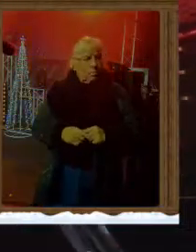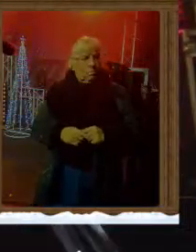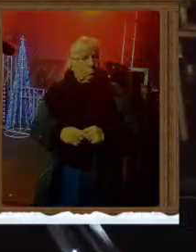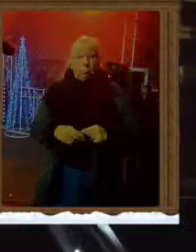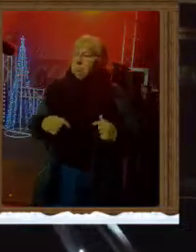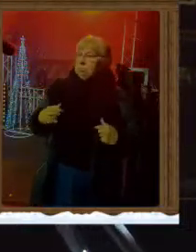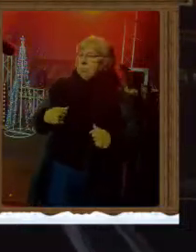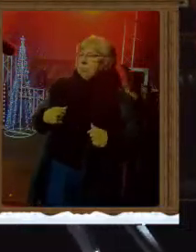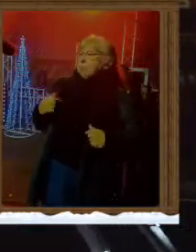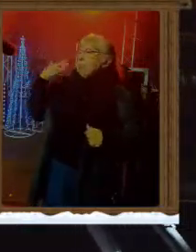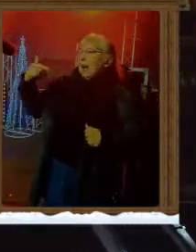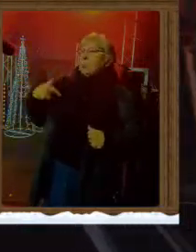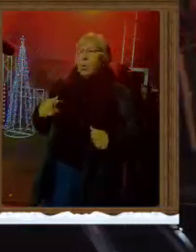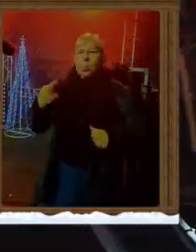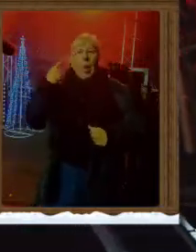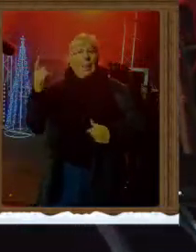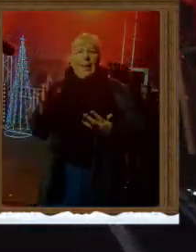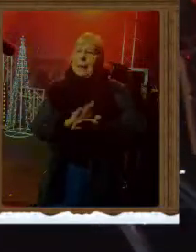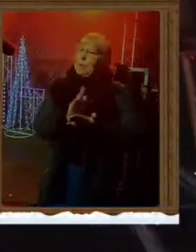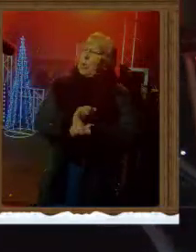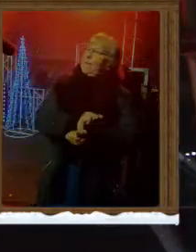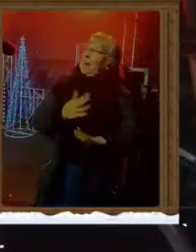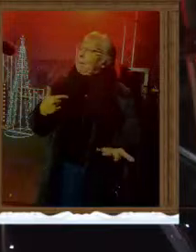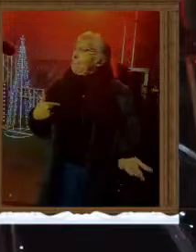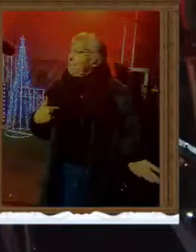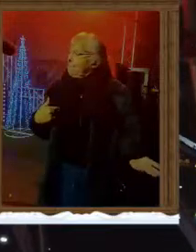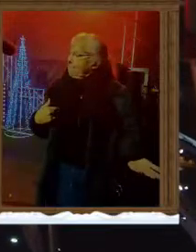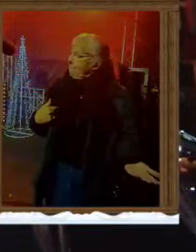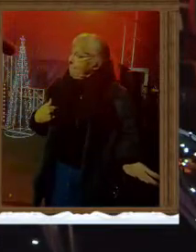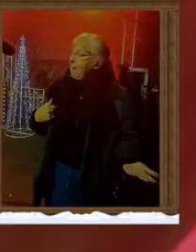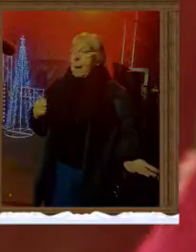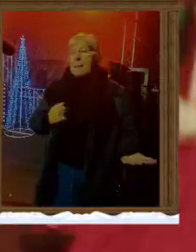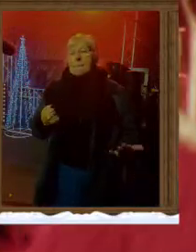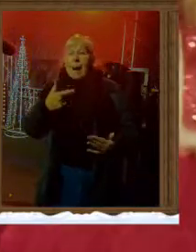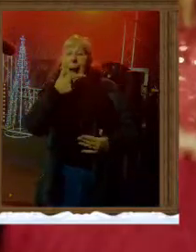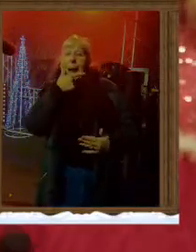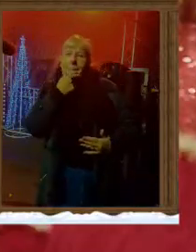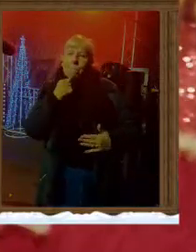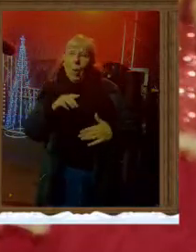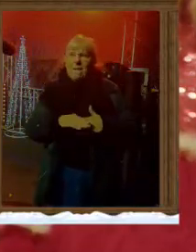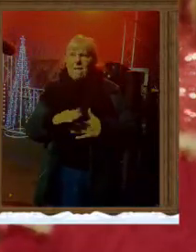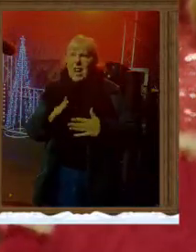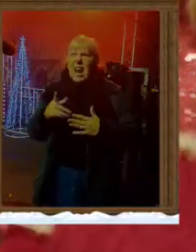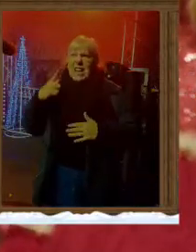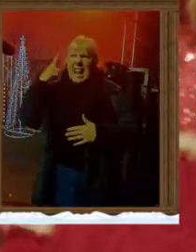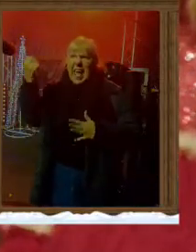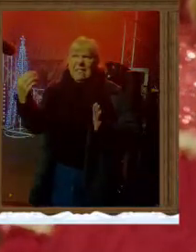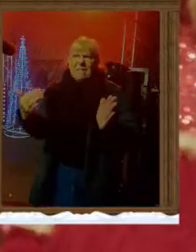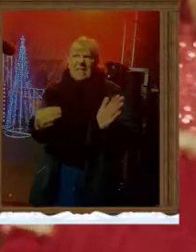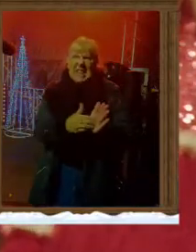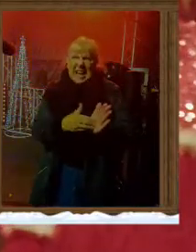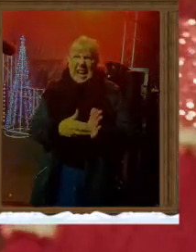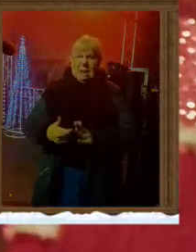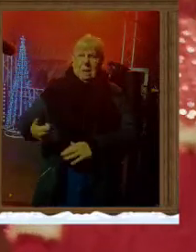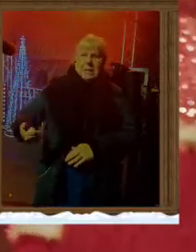know. I think I'm enjoying the freedom, girls. My boyfriend, Elf Z, has been texting